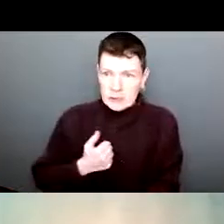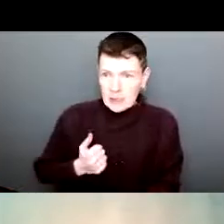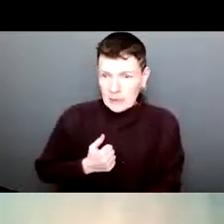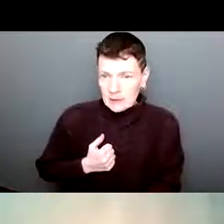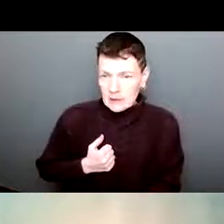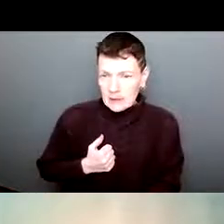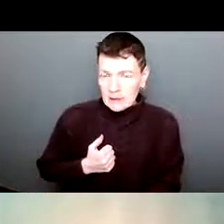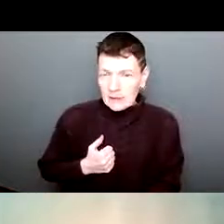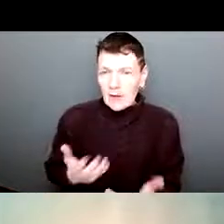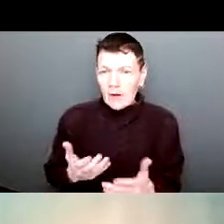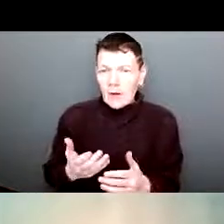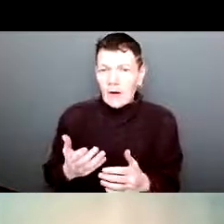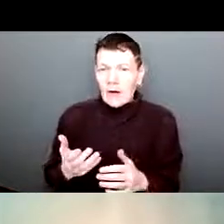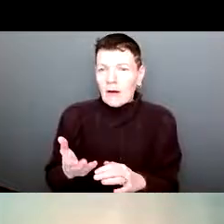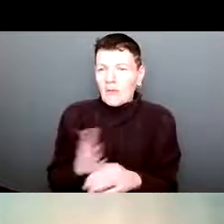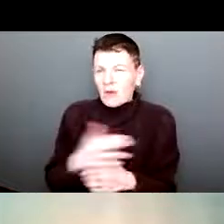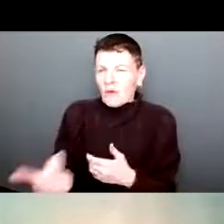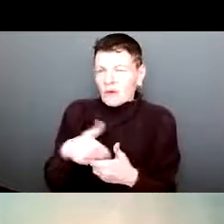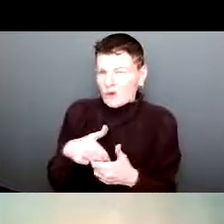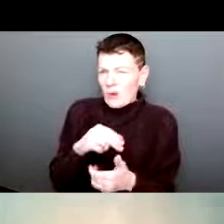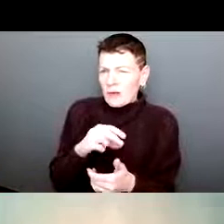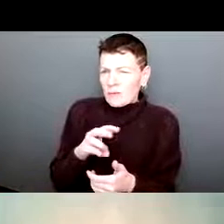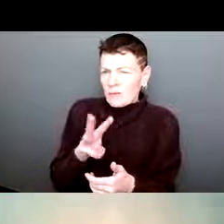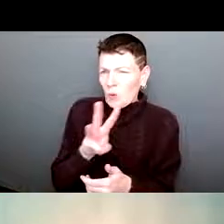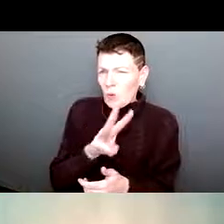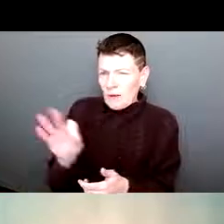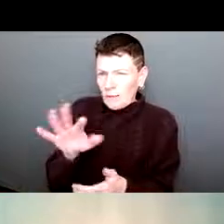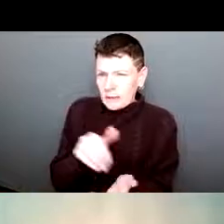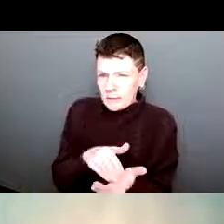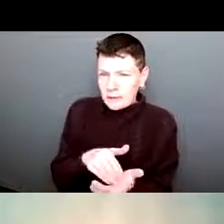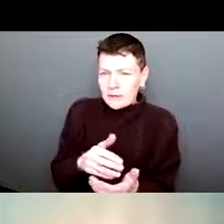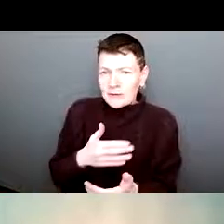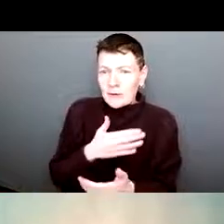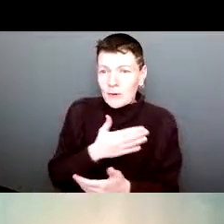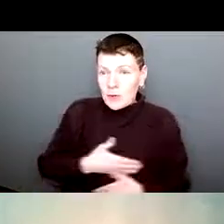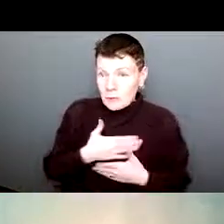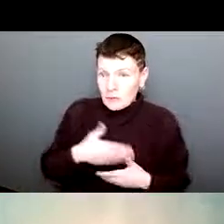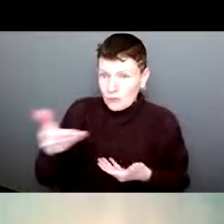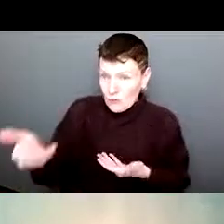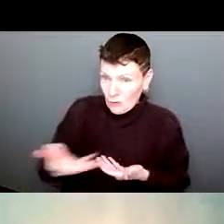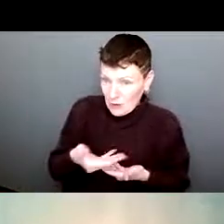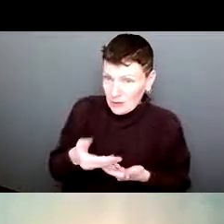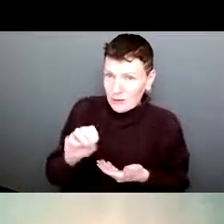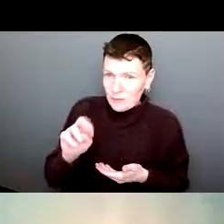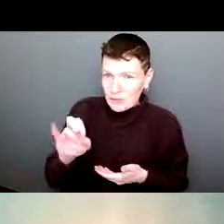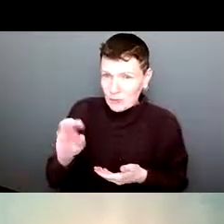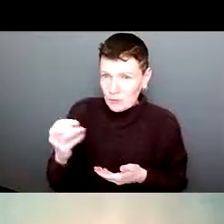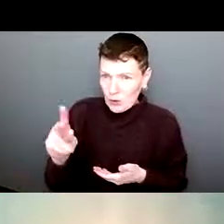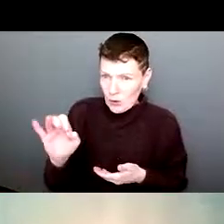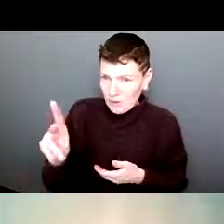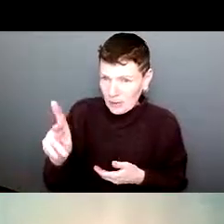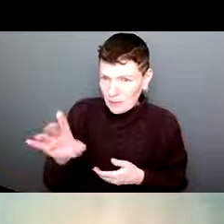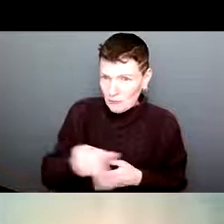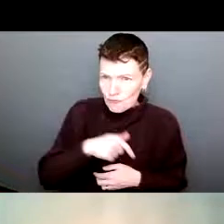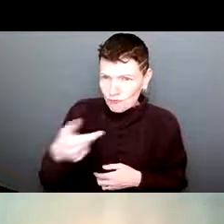this before he joined Wavefront Centre. It's my pleasure to welcome Mr. McCormick and turn the